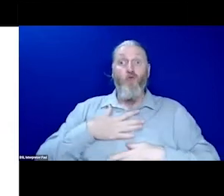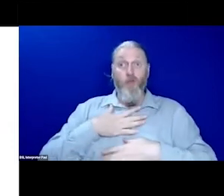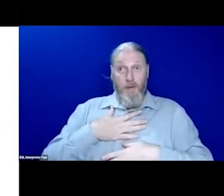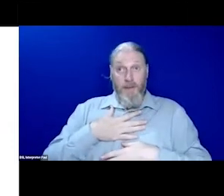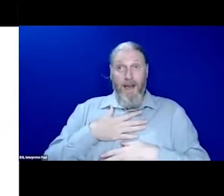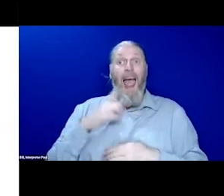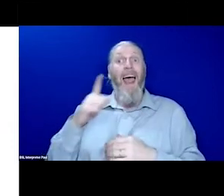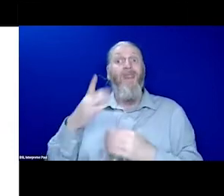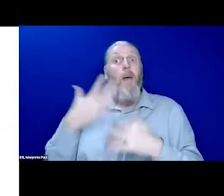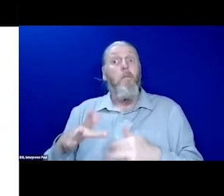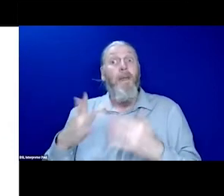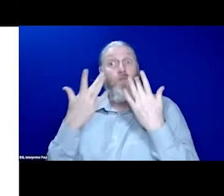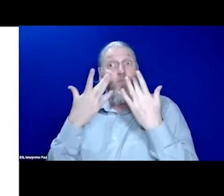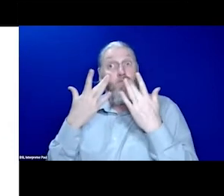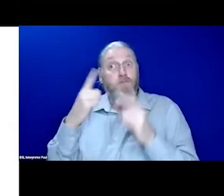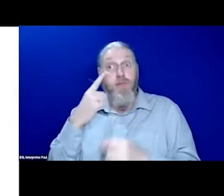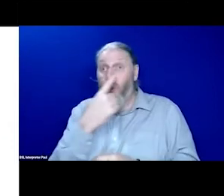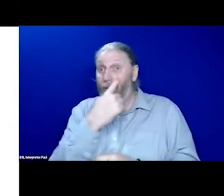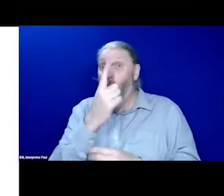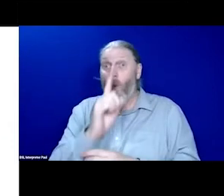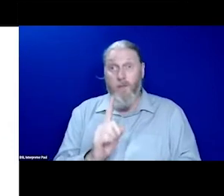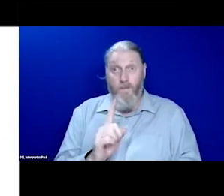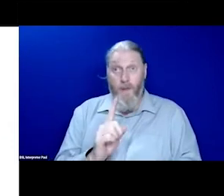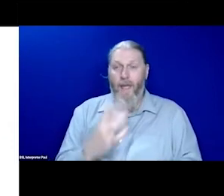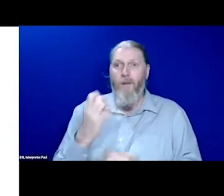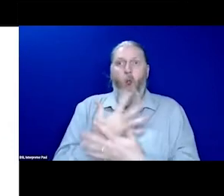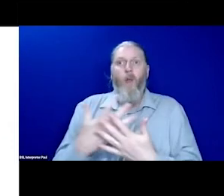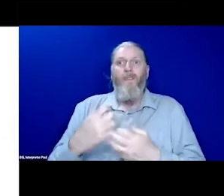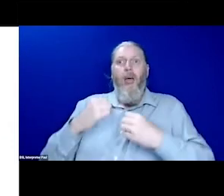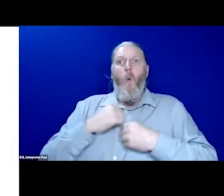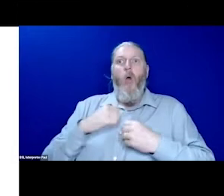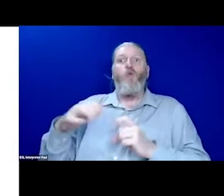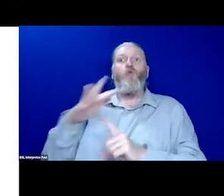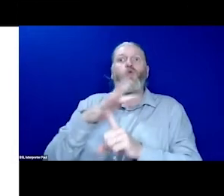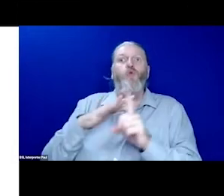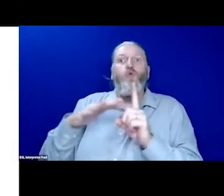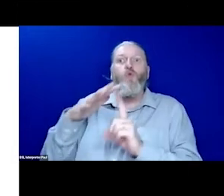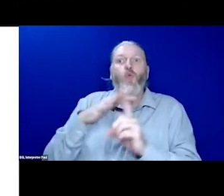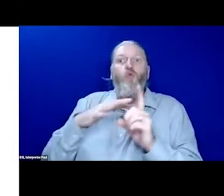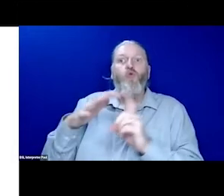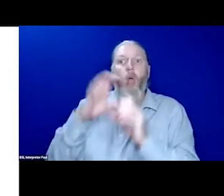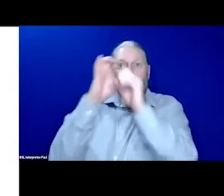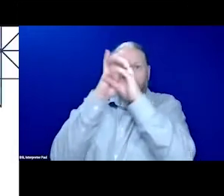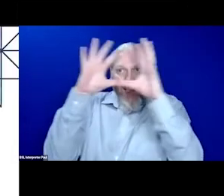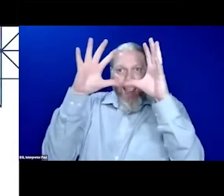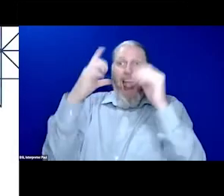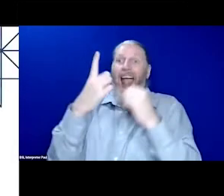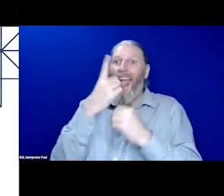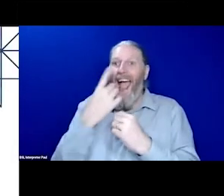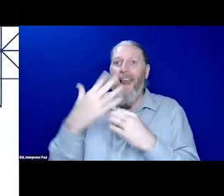cultural dynamics and the narratives that we hold shape these experiences. Next slide.